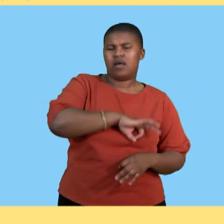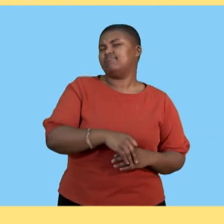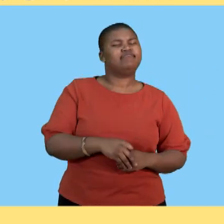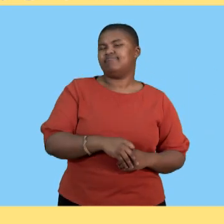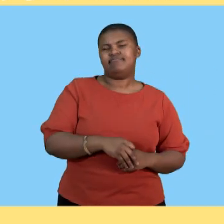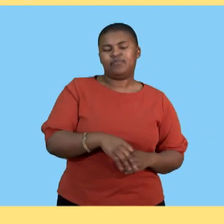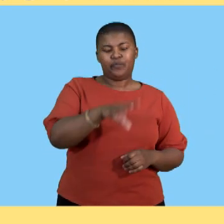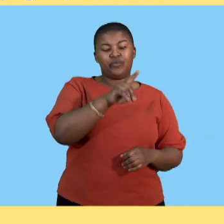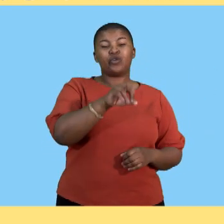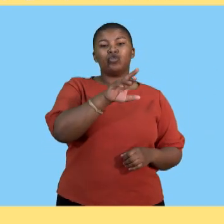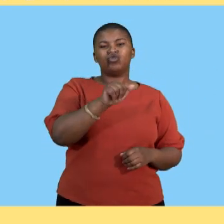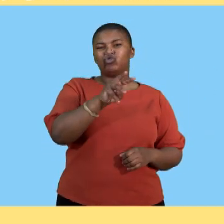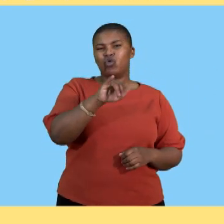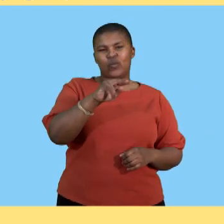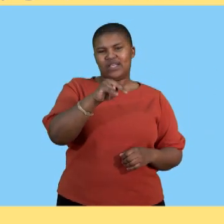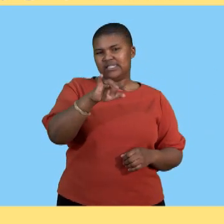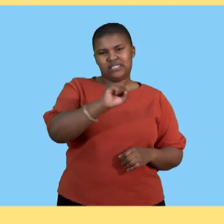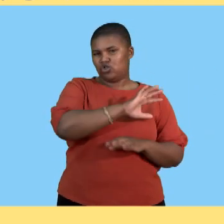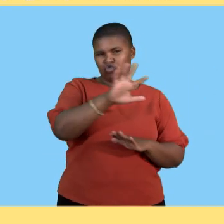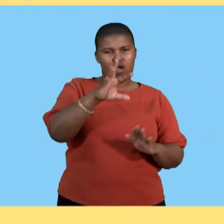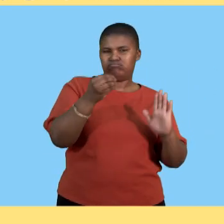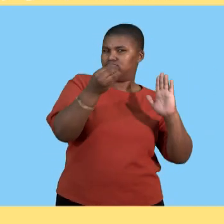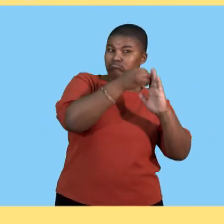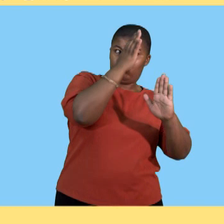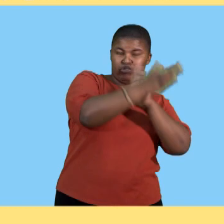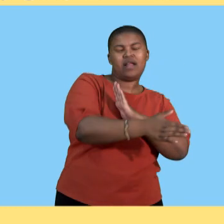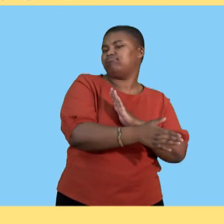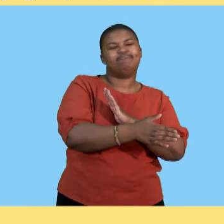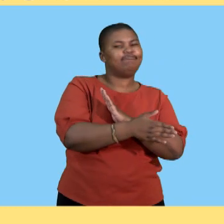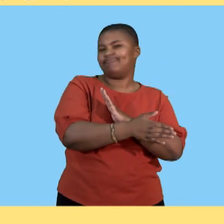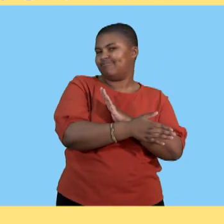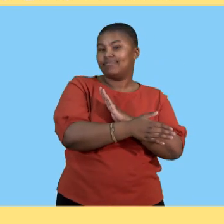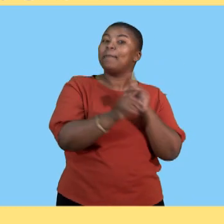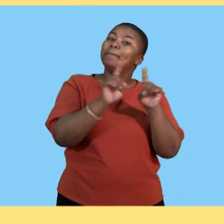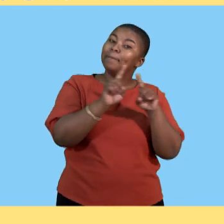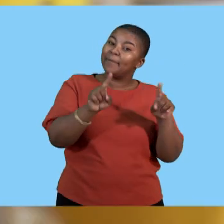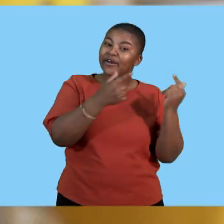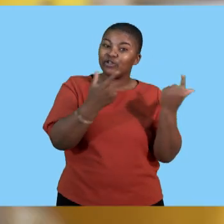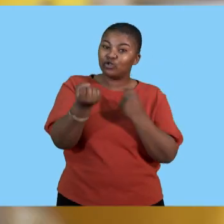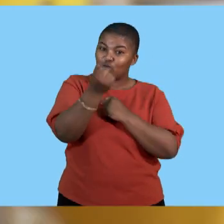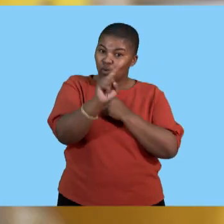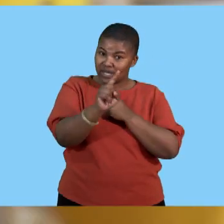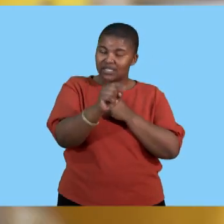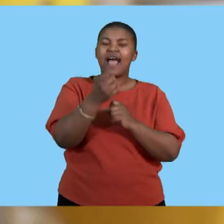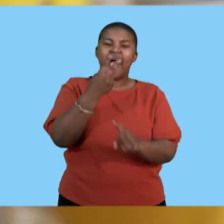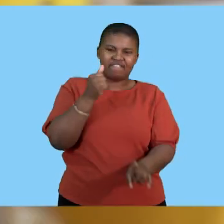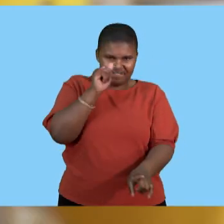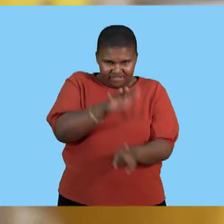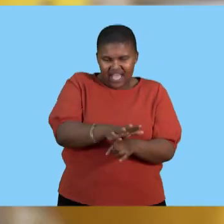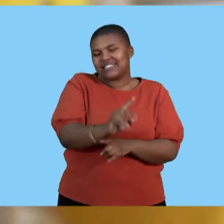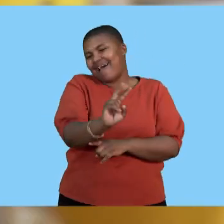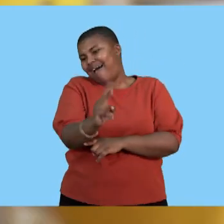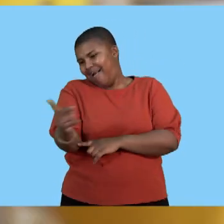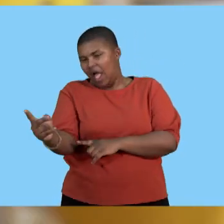income. Drawings are not recorded directly in the statement of comprehensive income. However, they get to